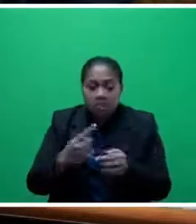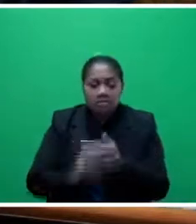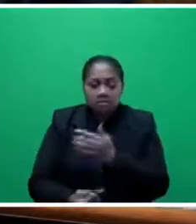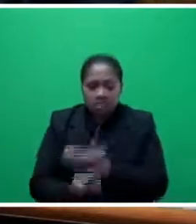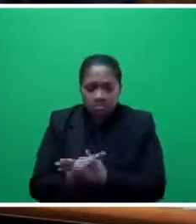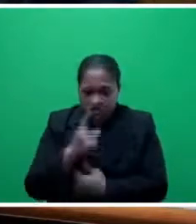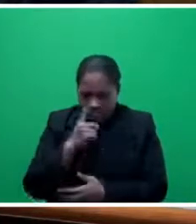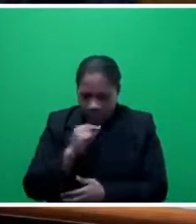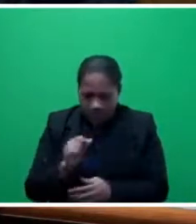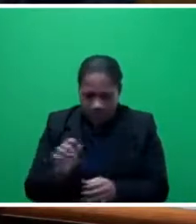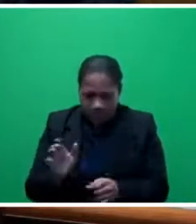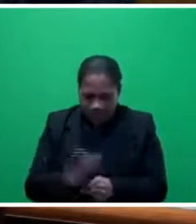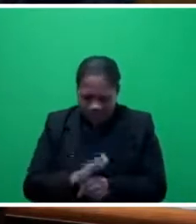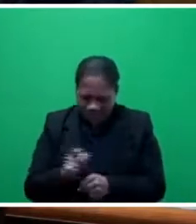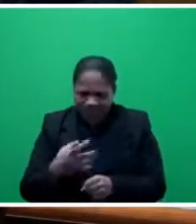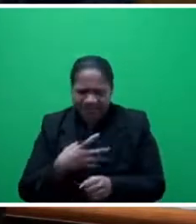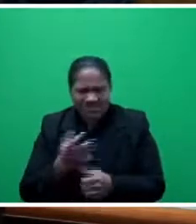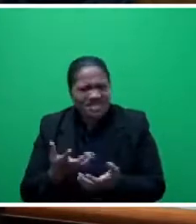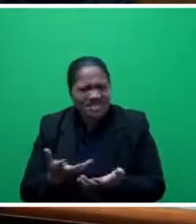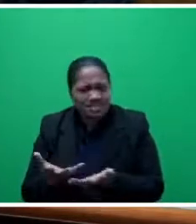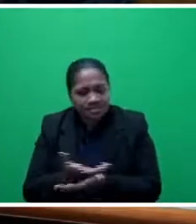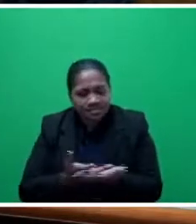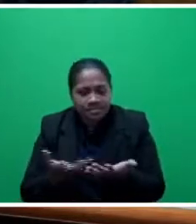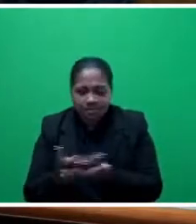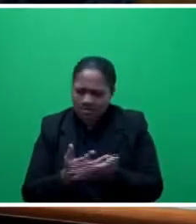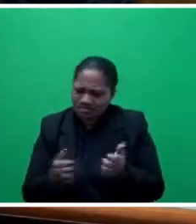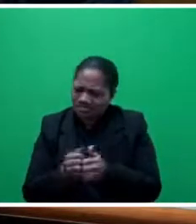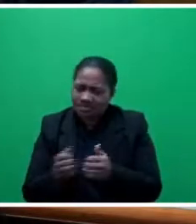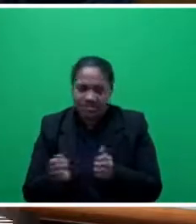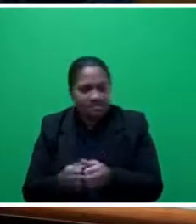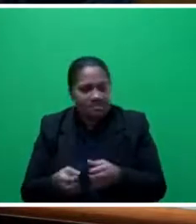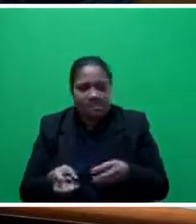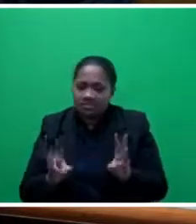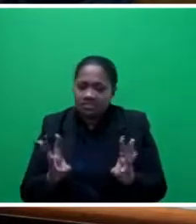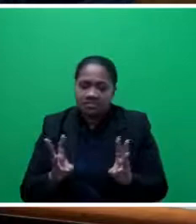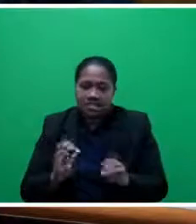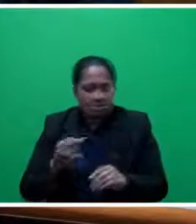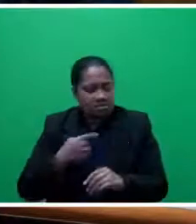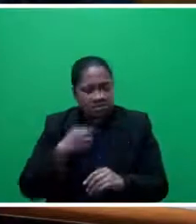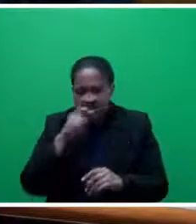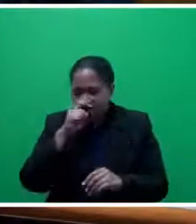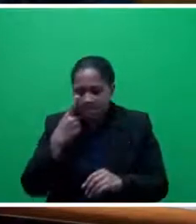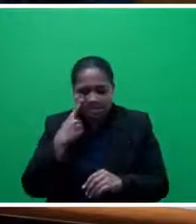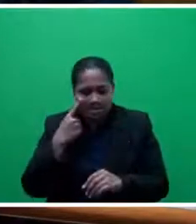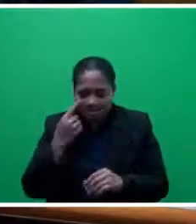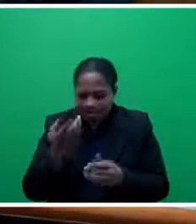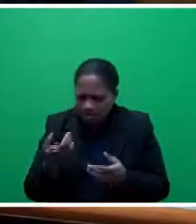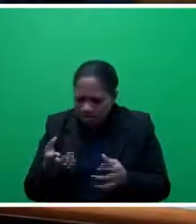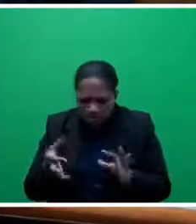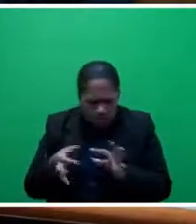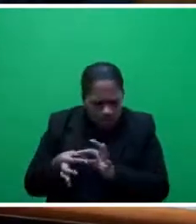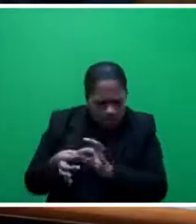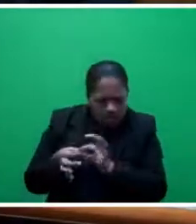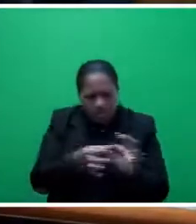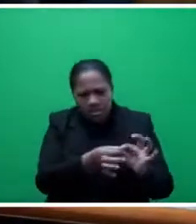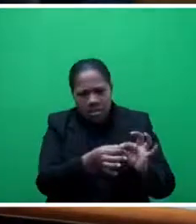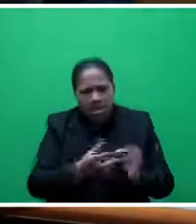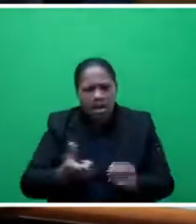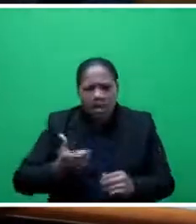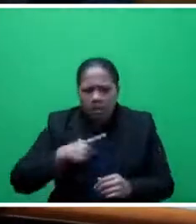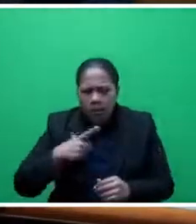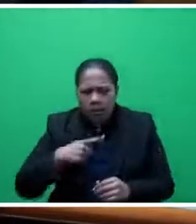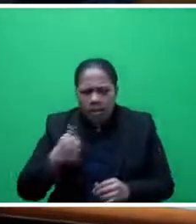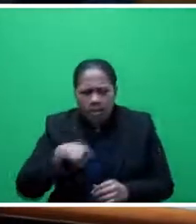Plus negotiation in many ways quite redundant. So I can't see the connection why